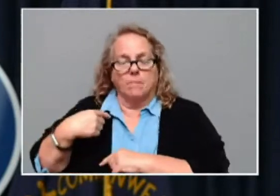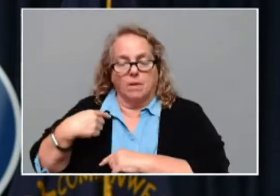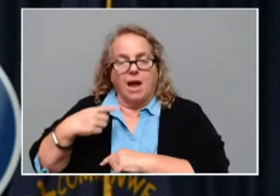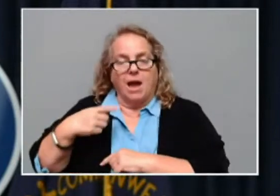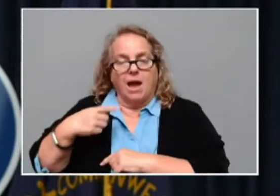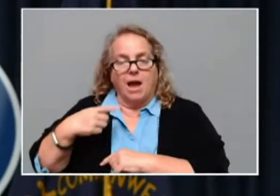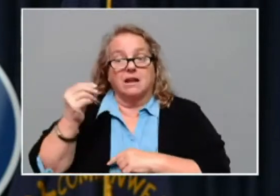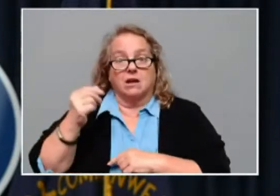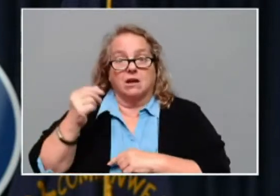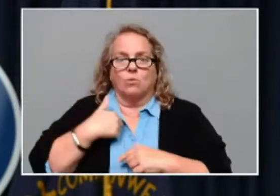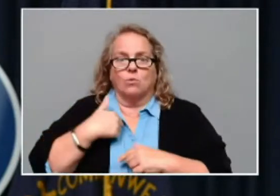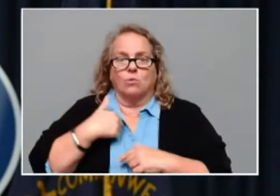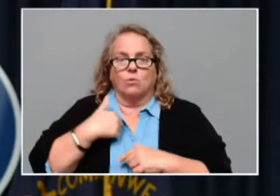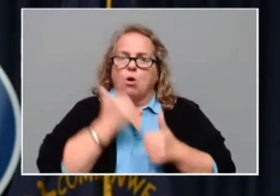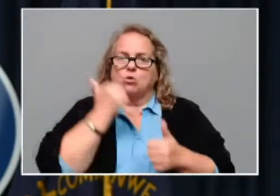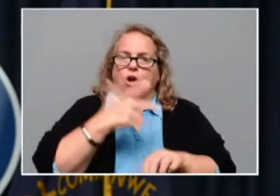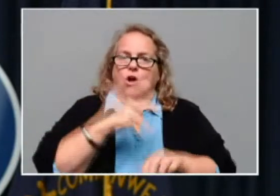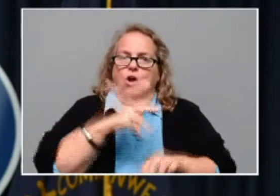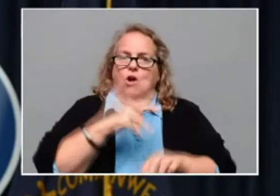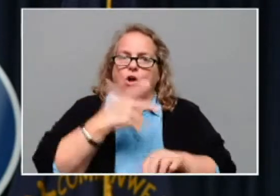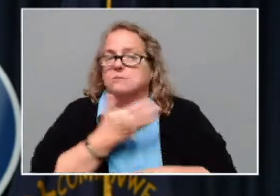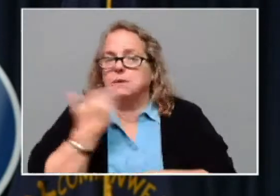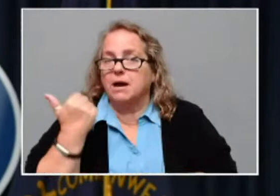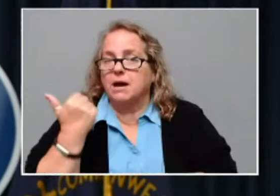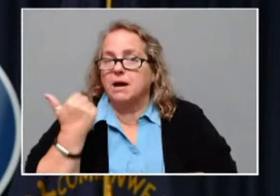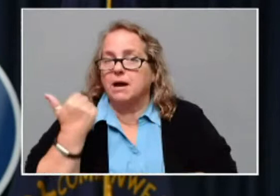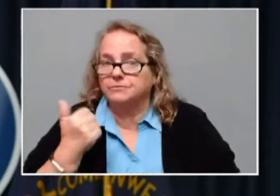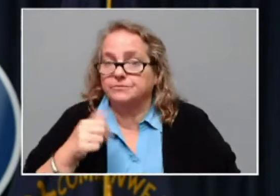variant? Karen Czar, WKY.